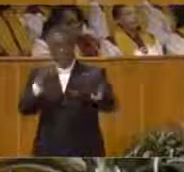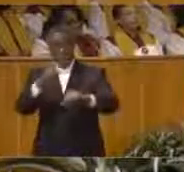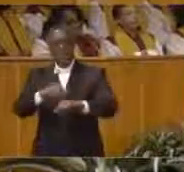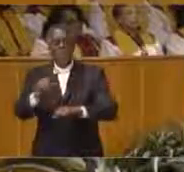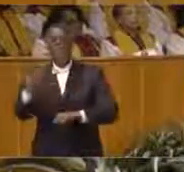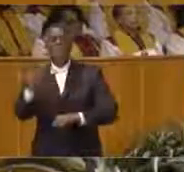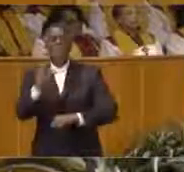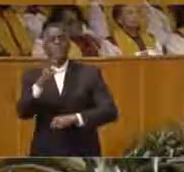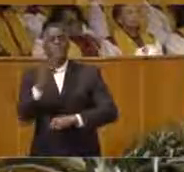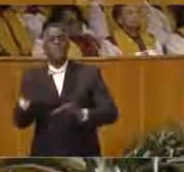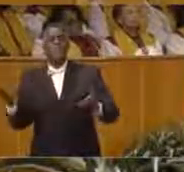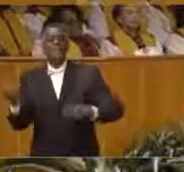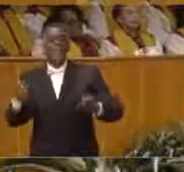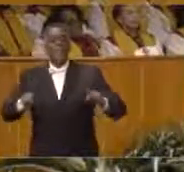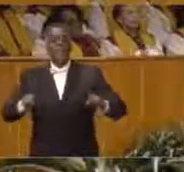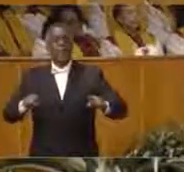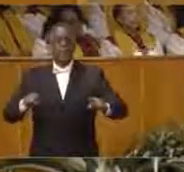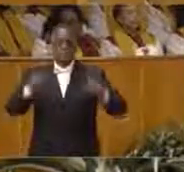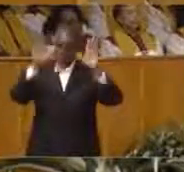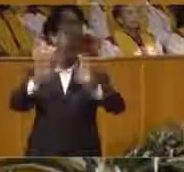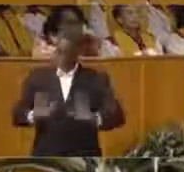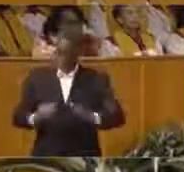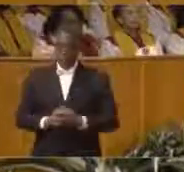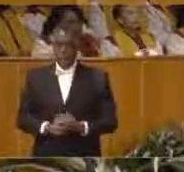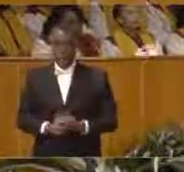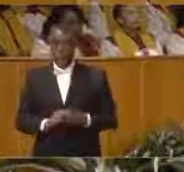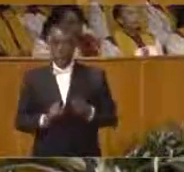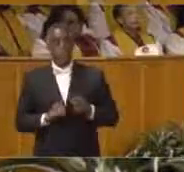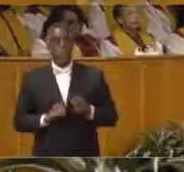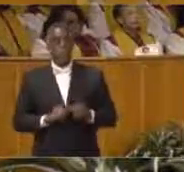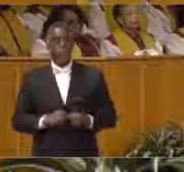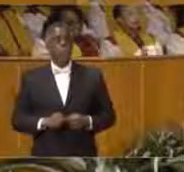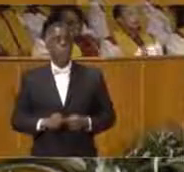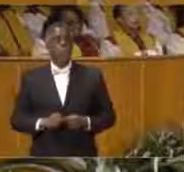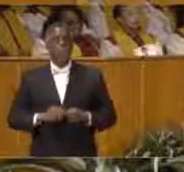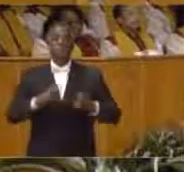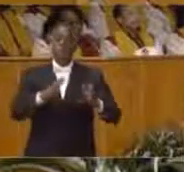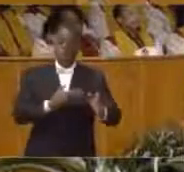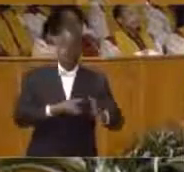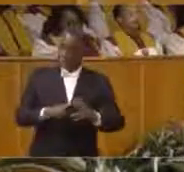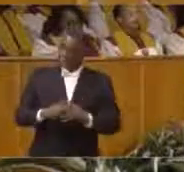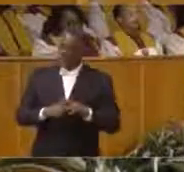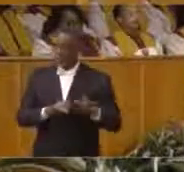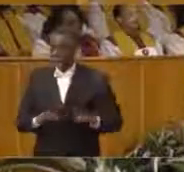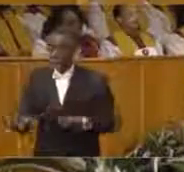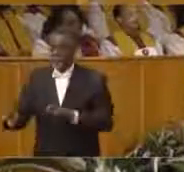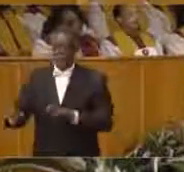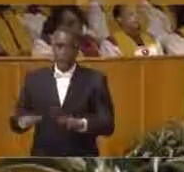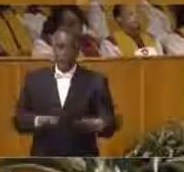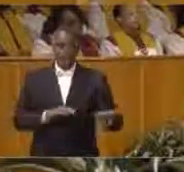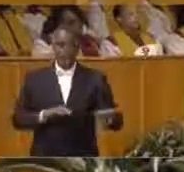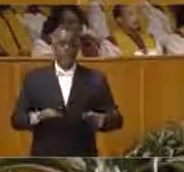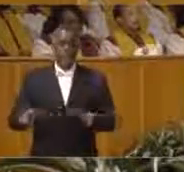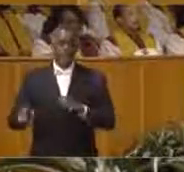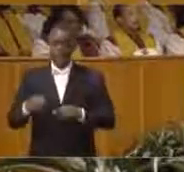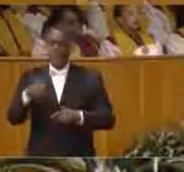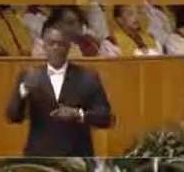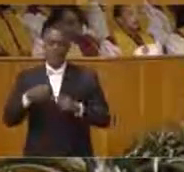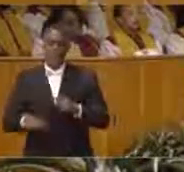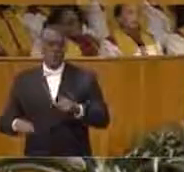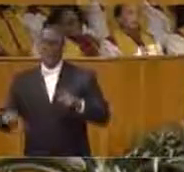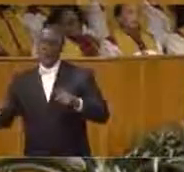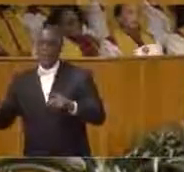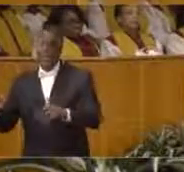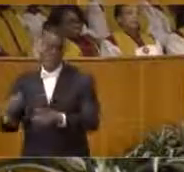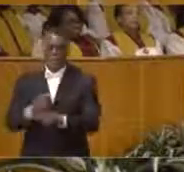two things happened every Sunday. The musicians start playing, You Can't Beat God's